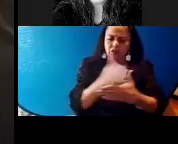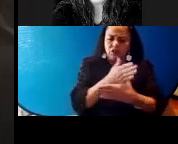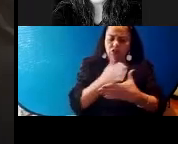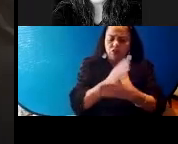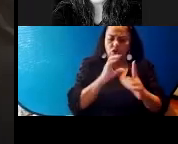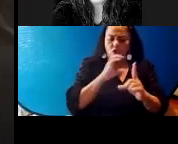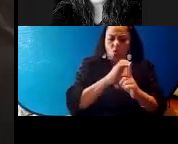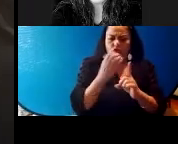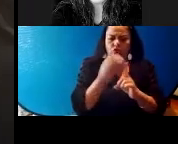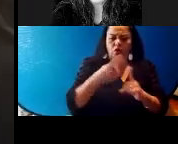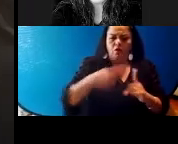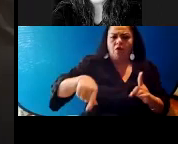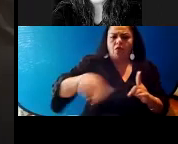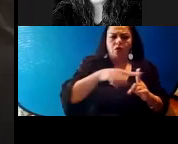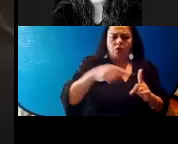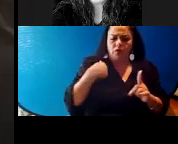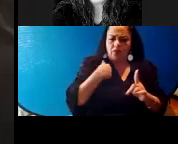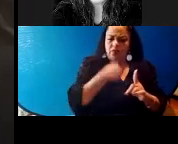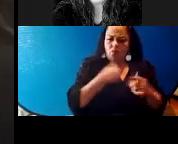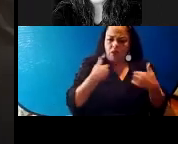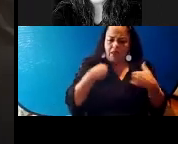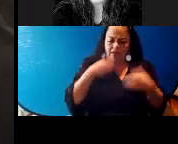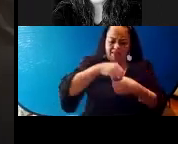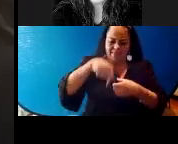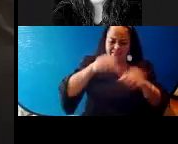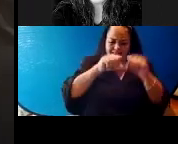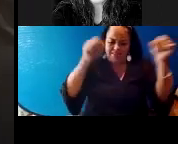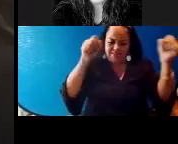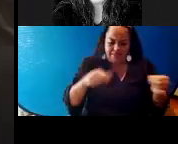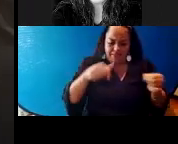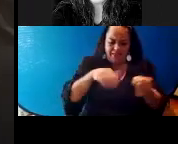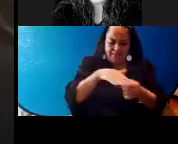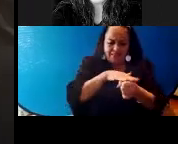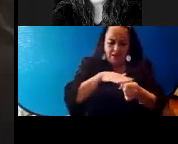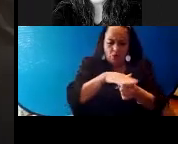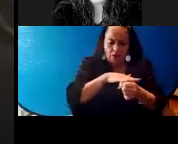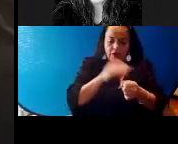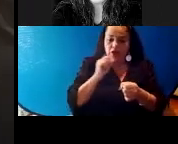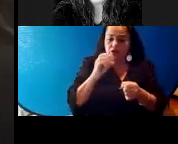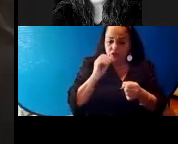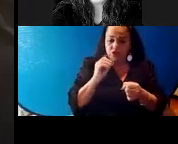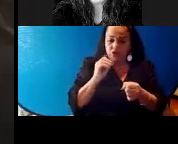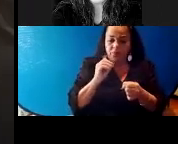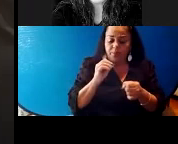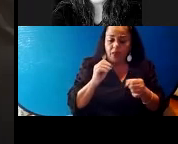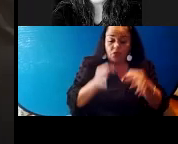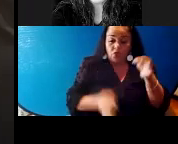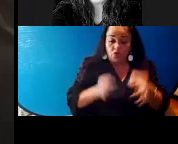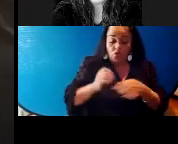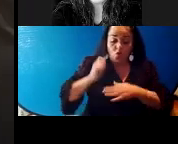those that are being most impacted by this system in this particular jurisdiction and area. And so the, you know, the courtroom